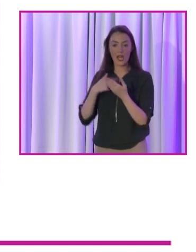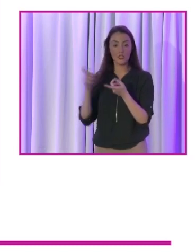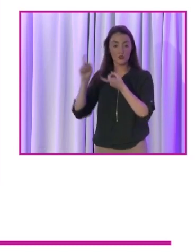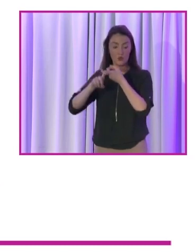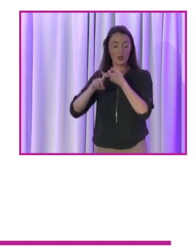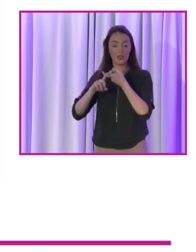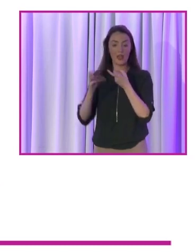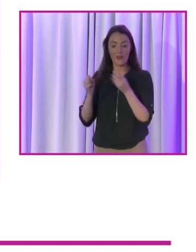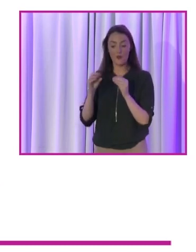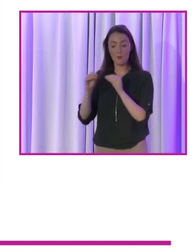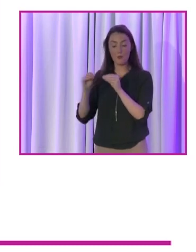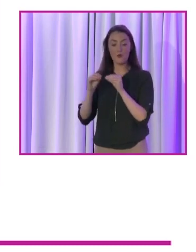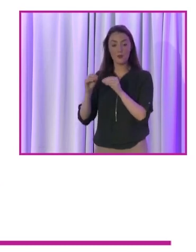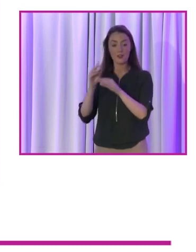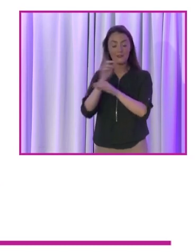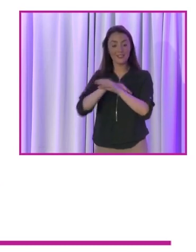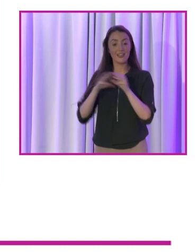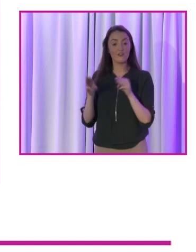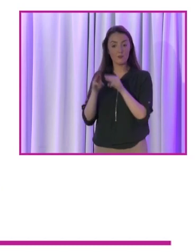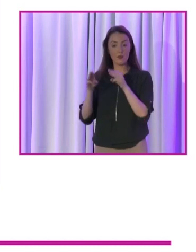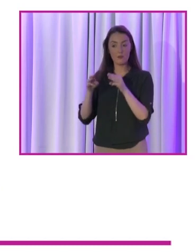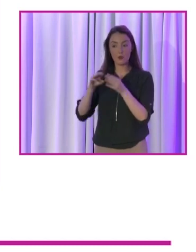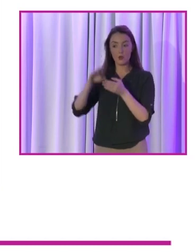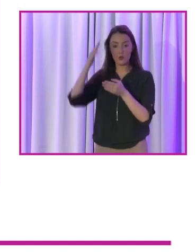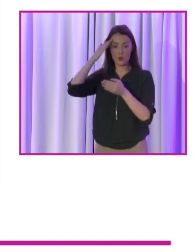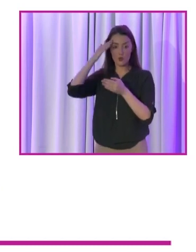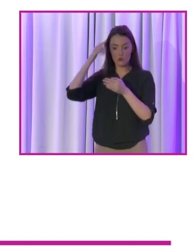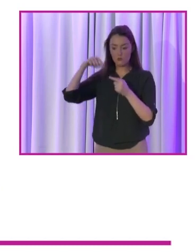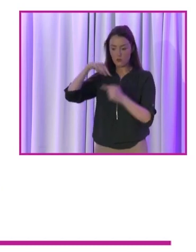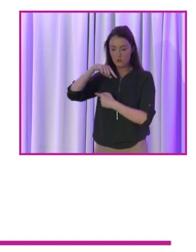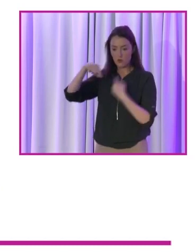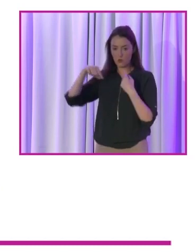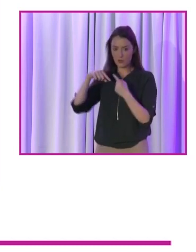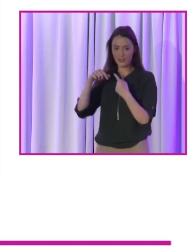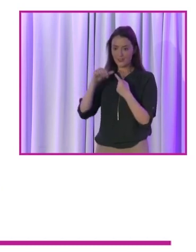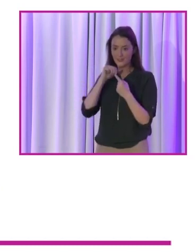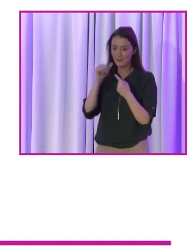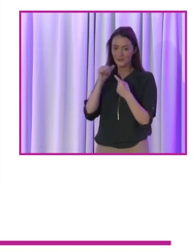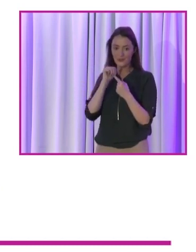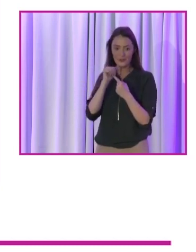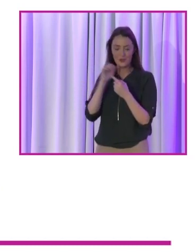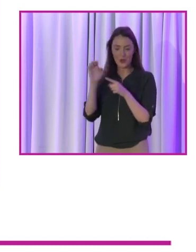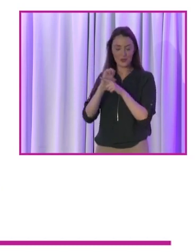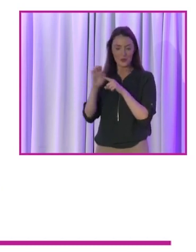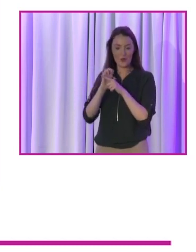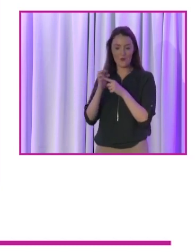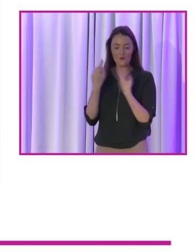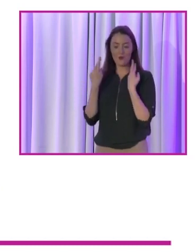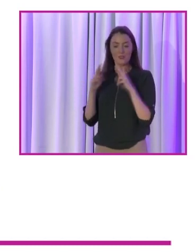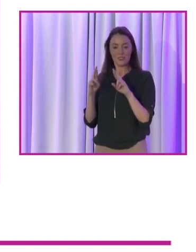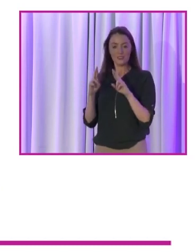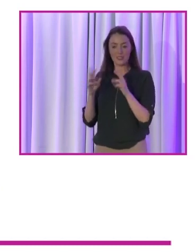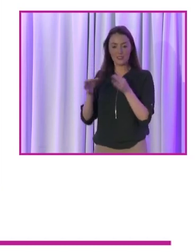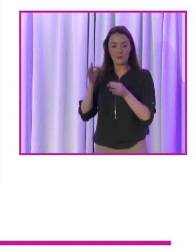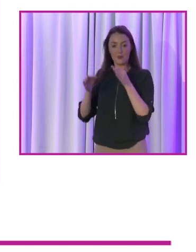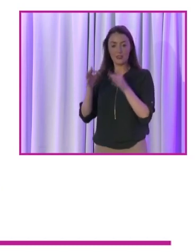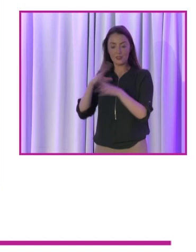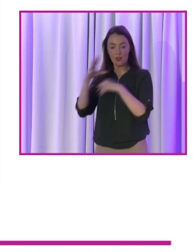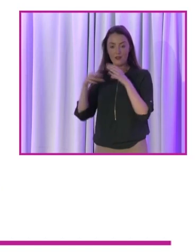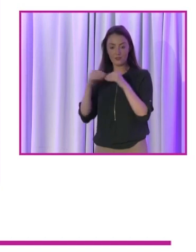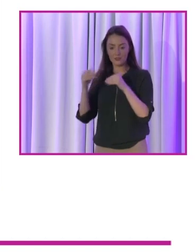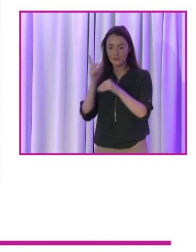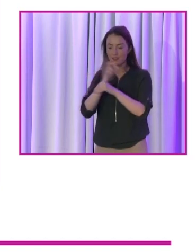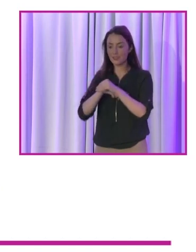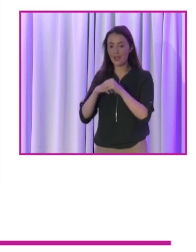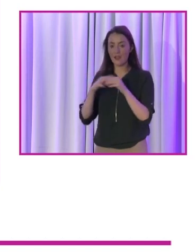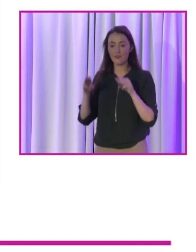people who knew that we were drastically underrepresented in political office. Disabled people were